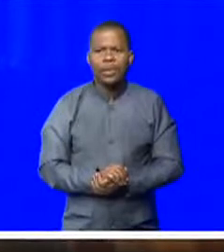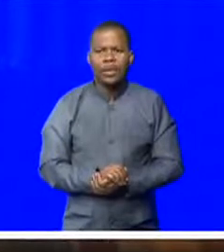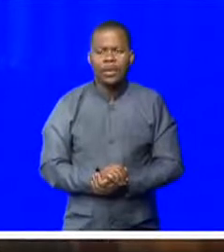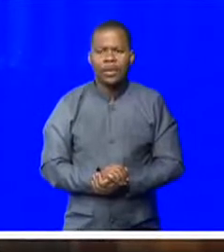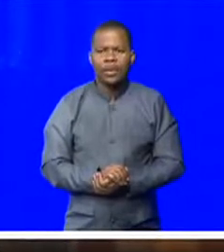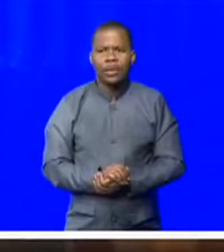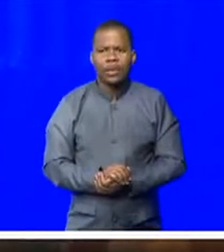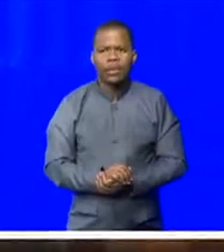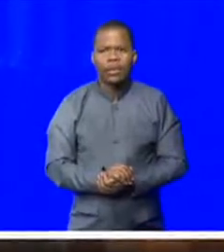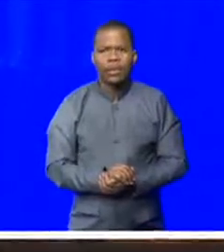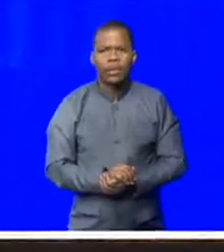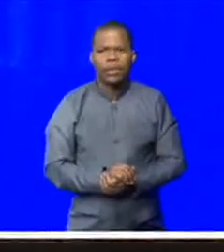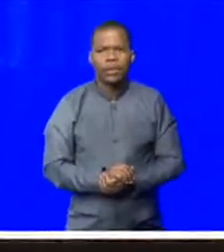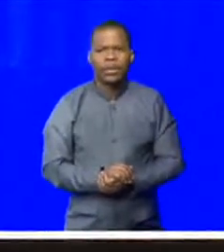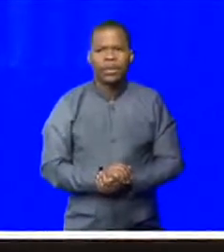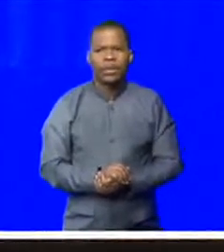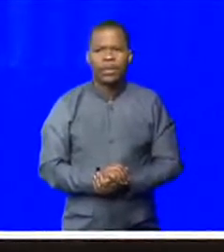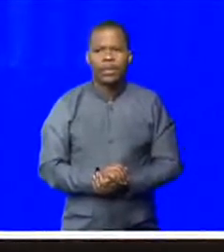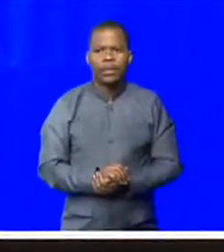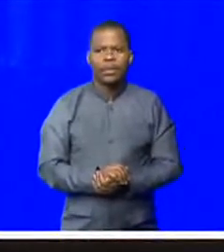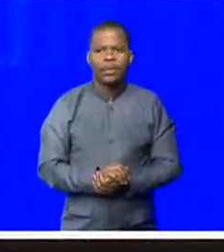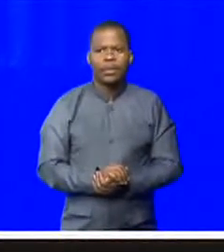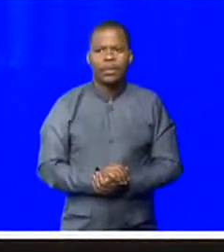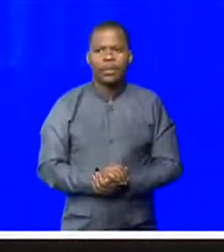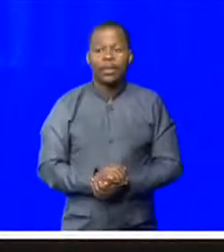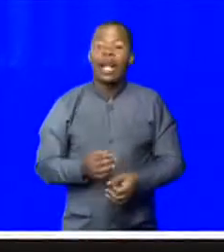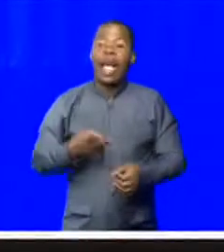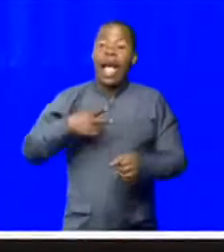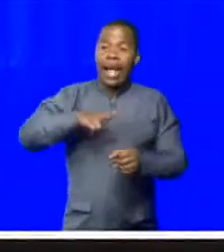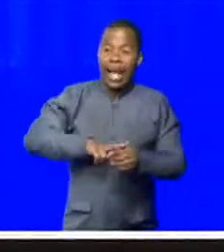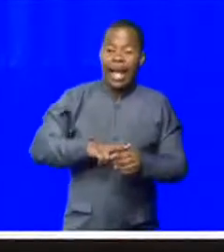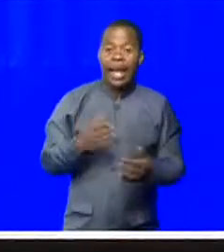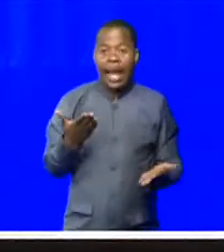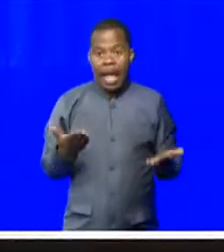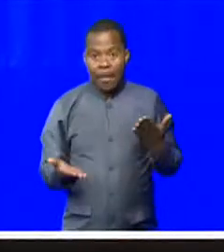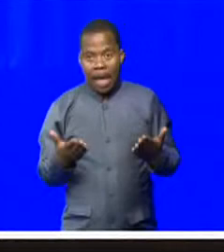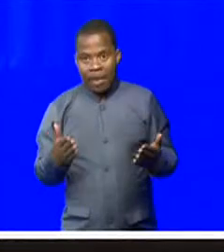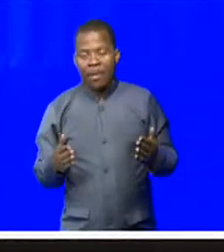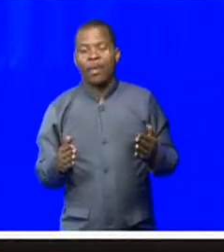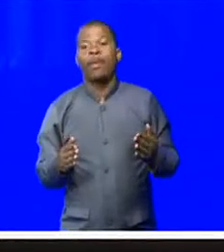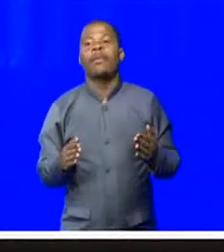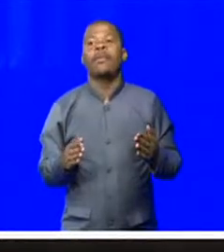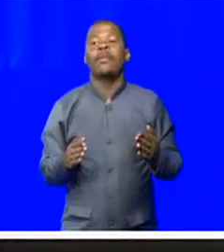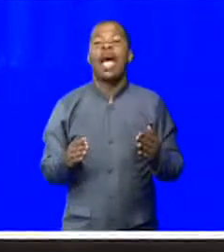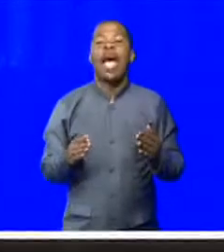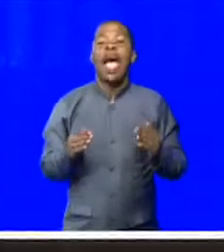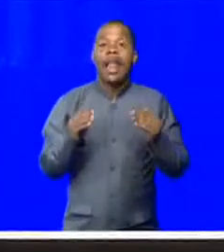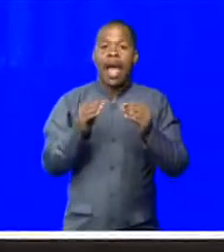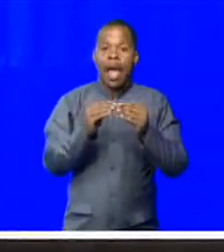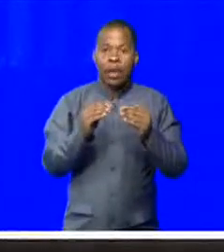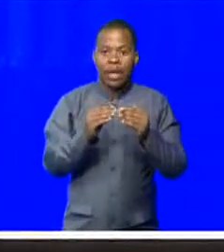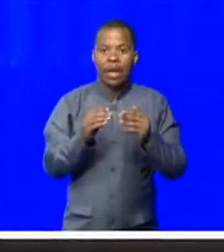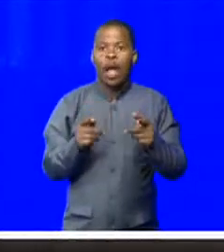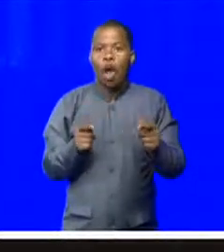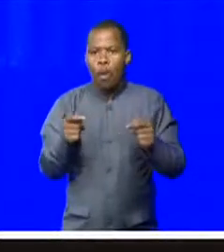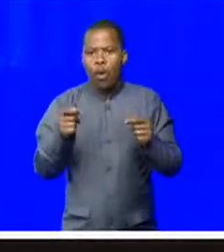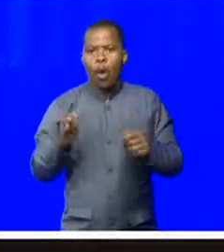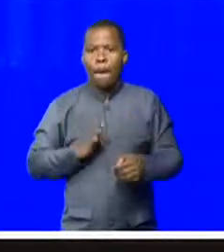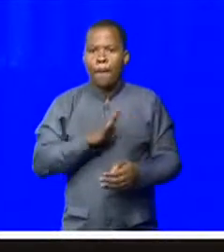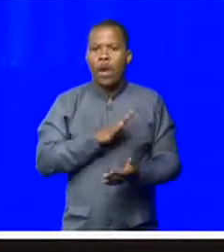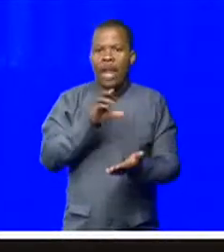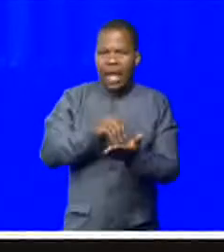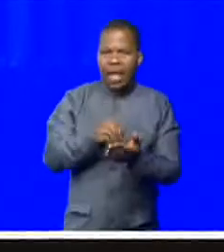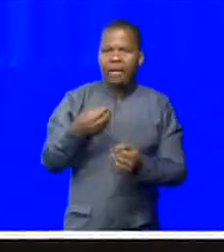naletindlu tasedishona ingabe kupossible ini ukuthi ngaba khona housing management board lengaba ne